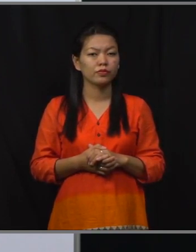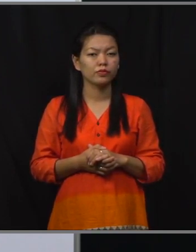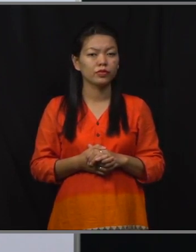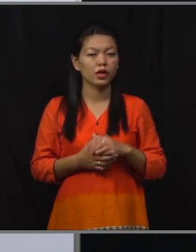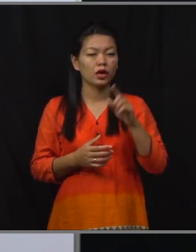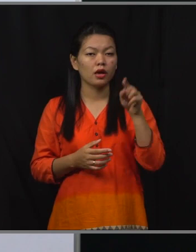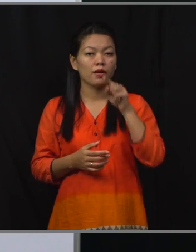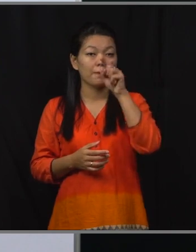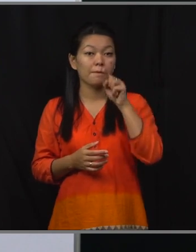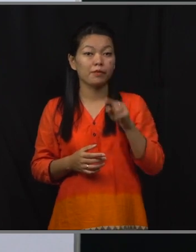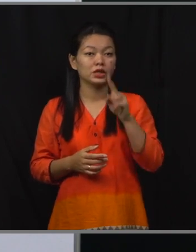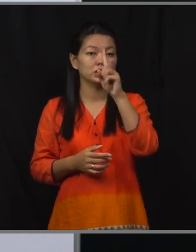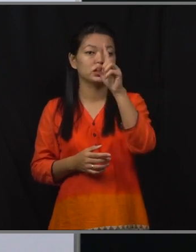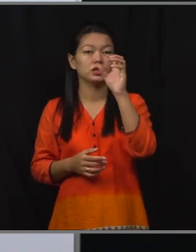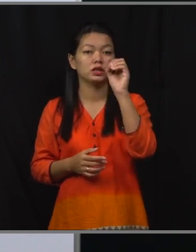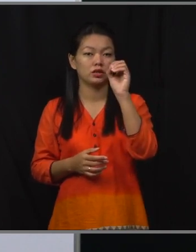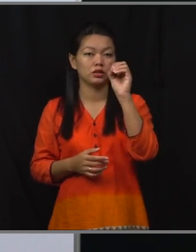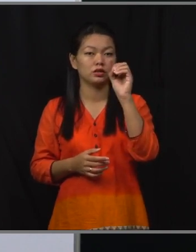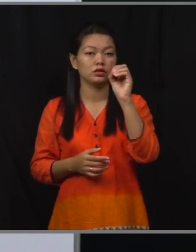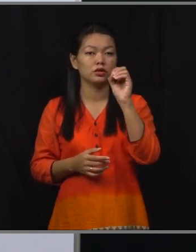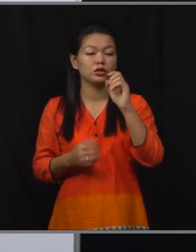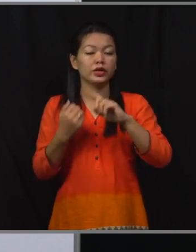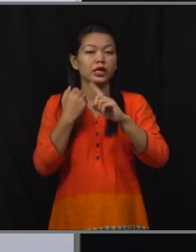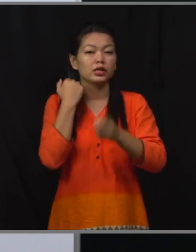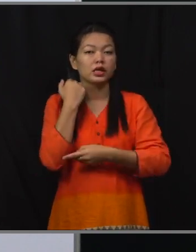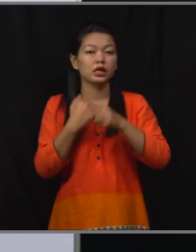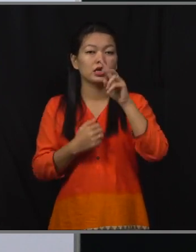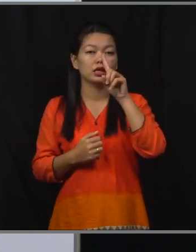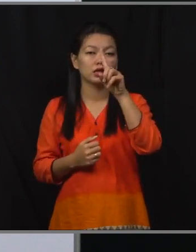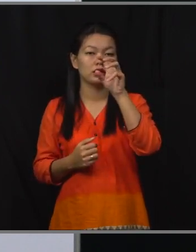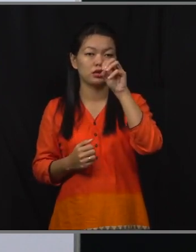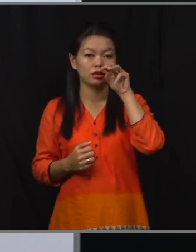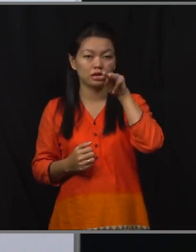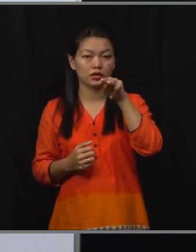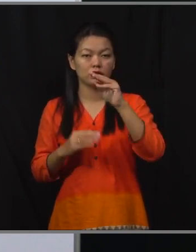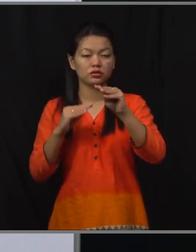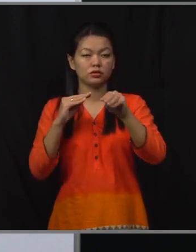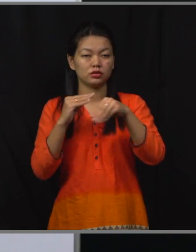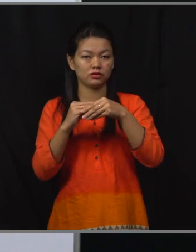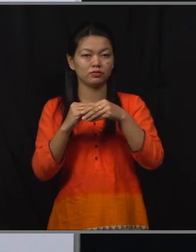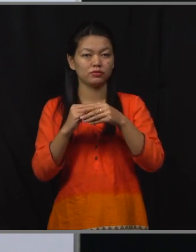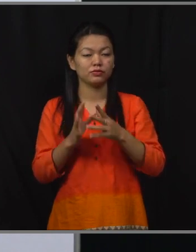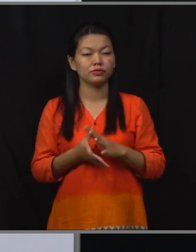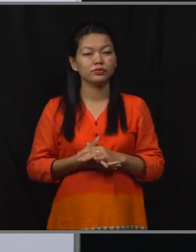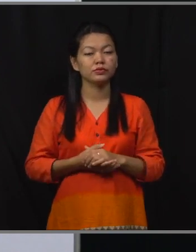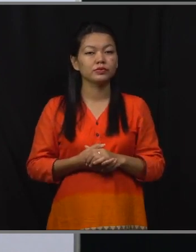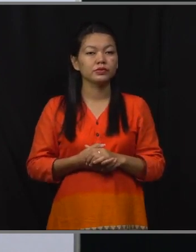at the rate of 10%, then you will get 10,000 as a depreciation.